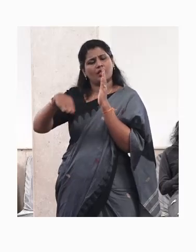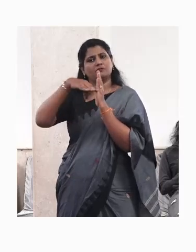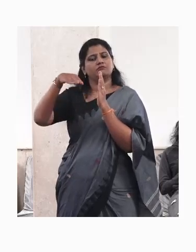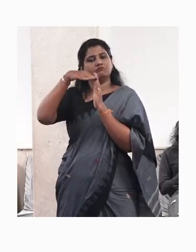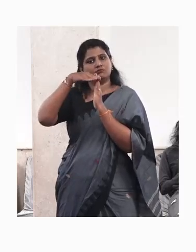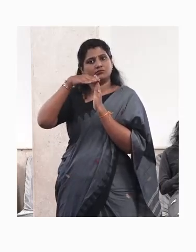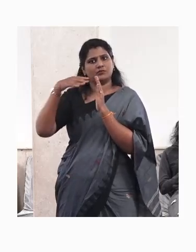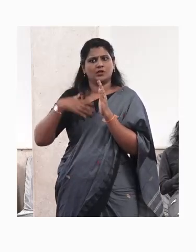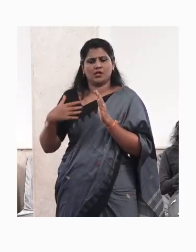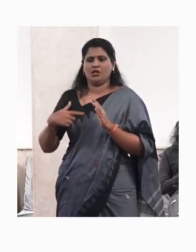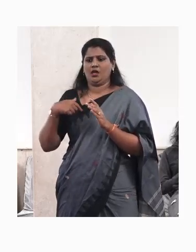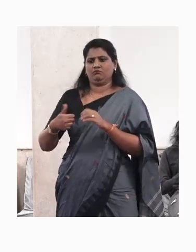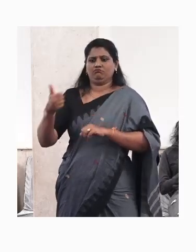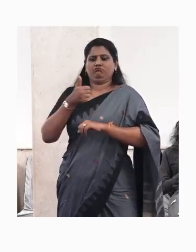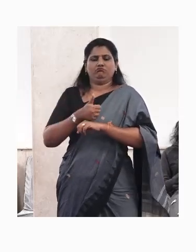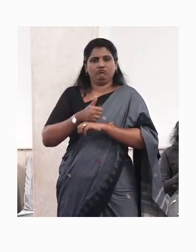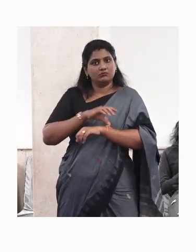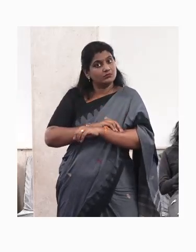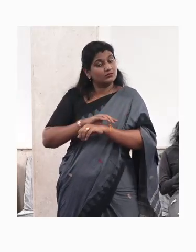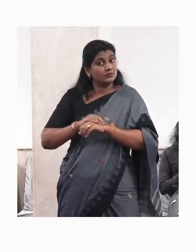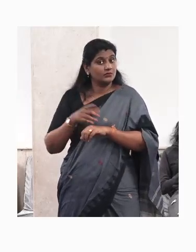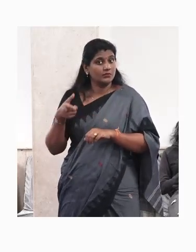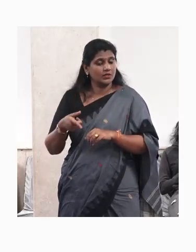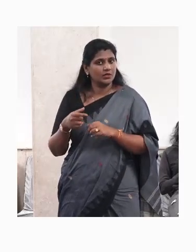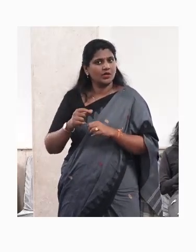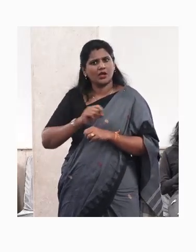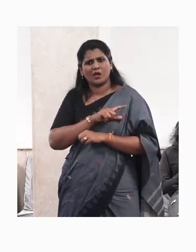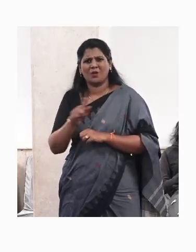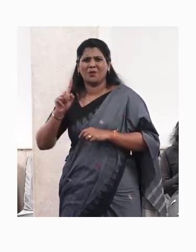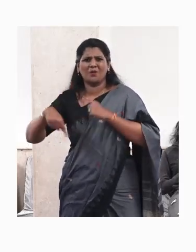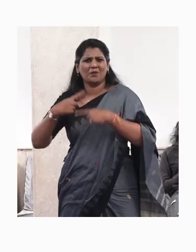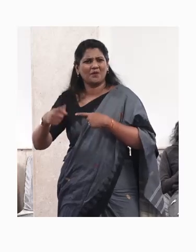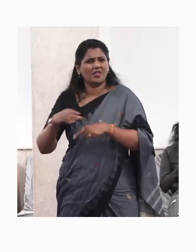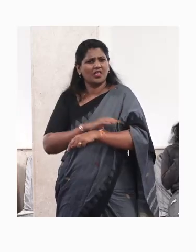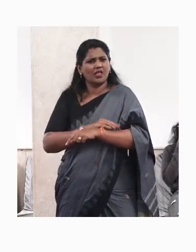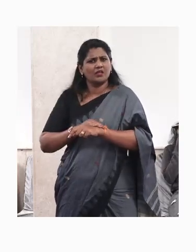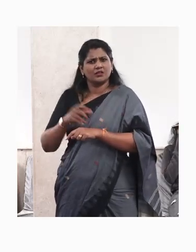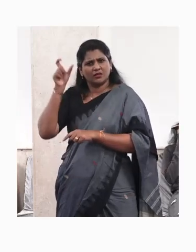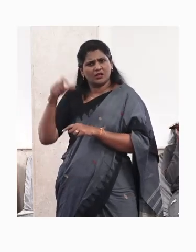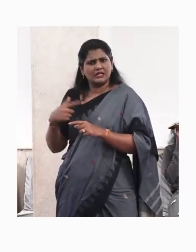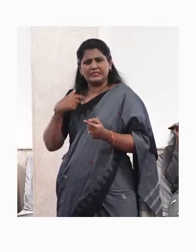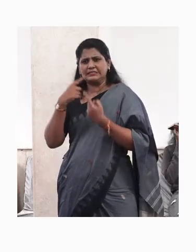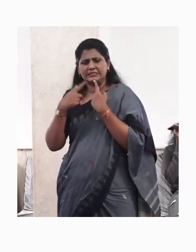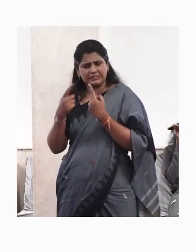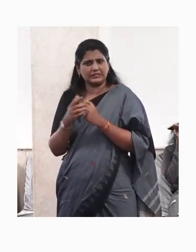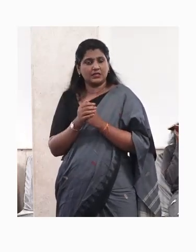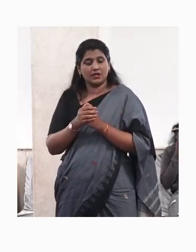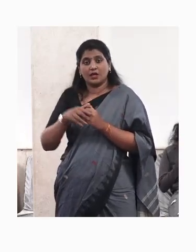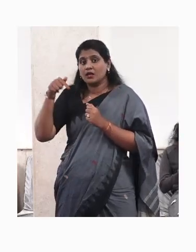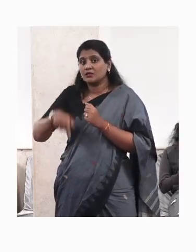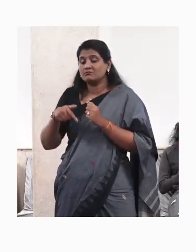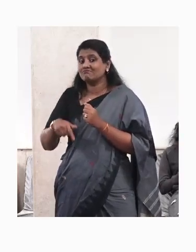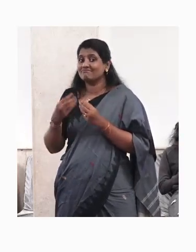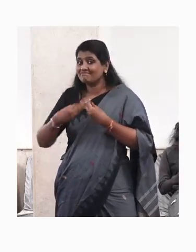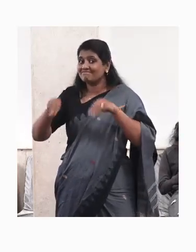otherwise dominate therapy. Not that in every other form the therapist is speaking, that's not really the case. And this is not so much